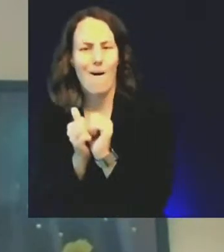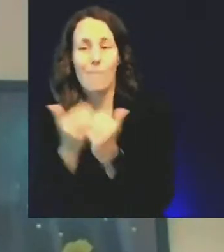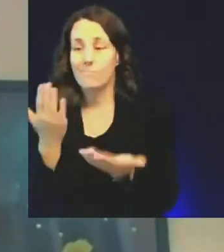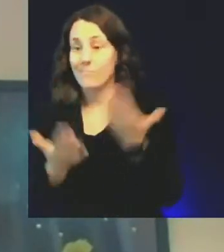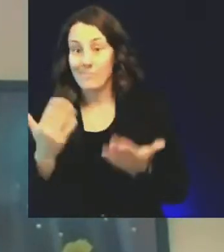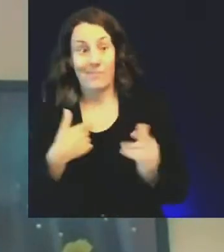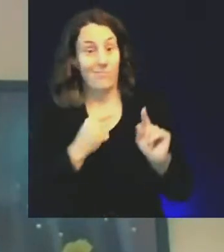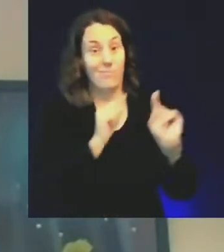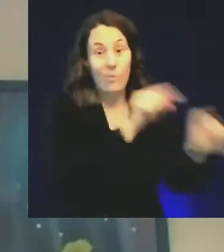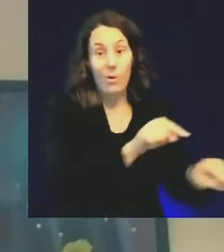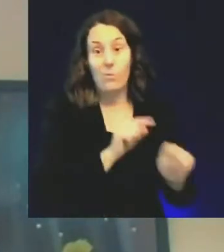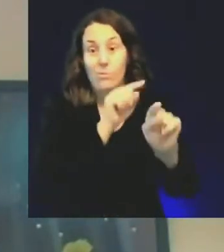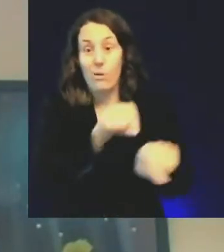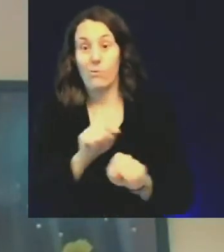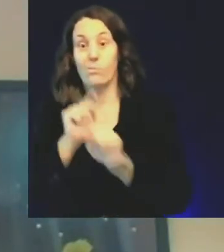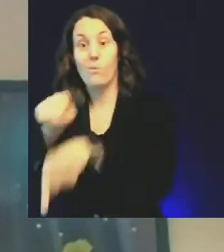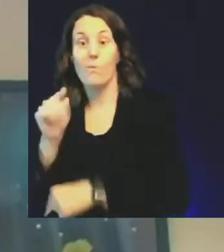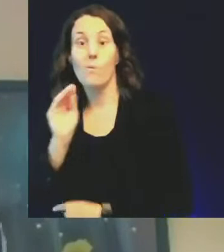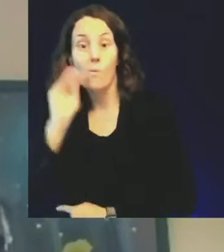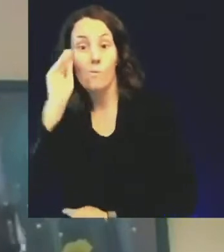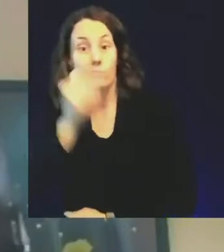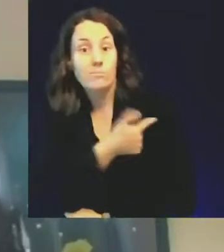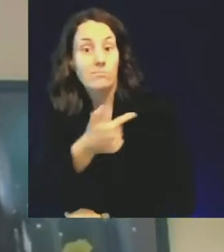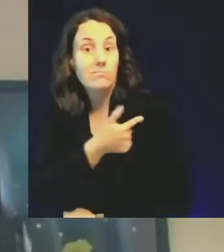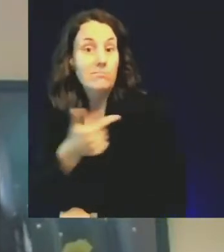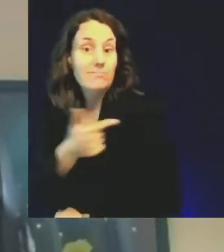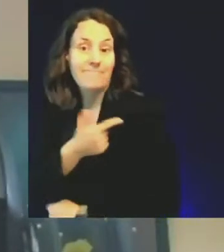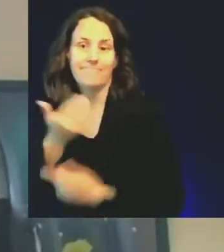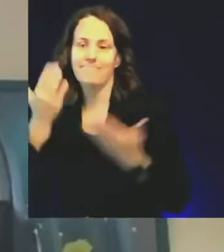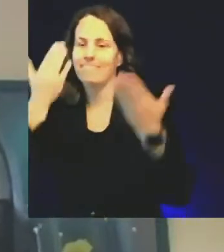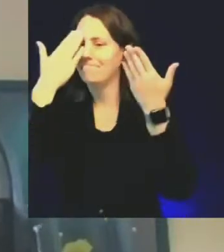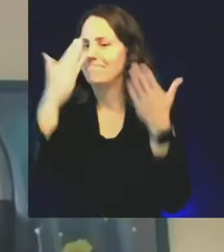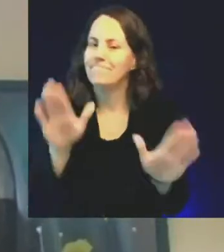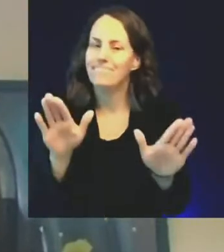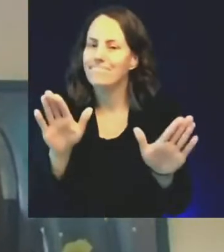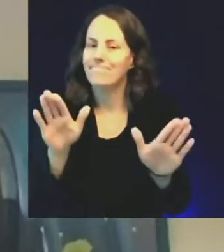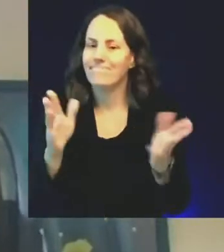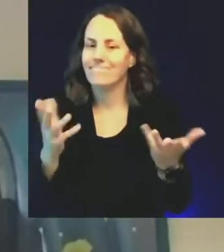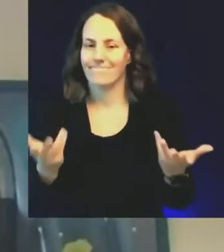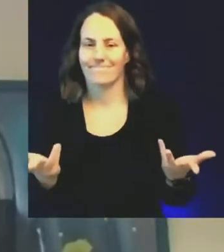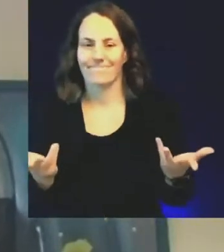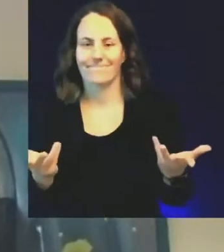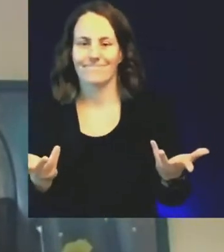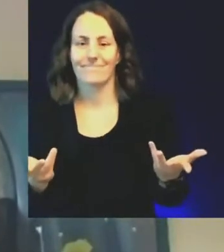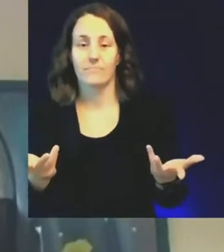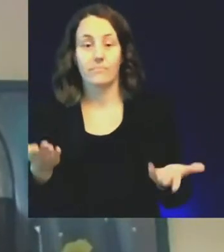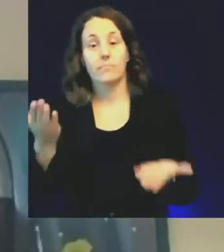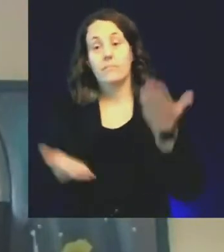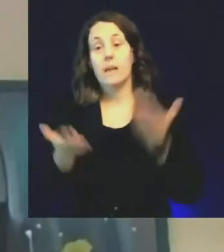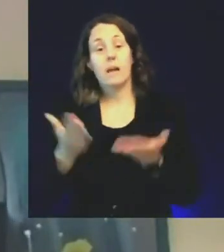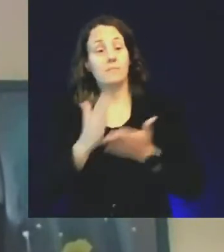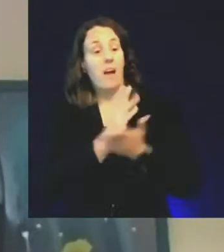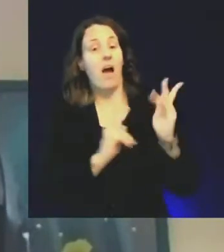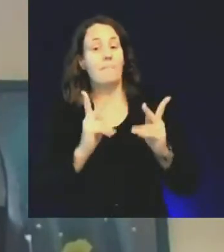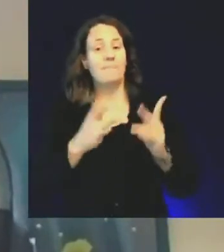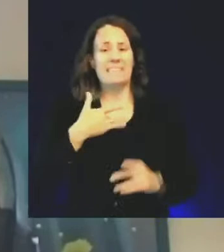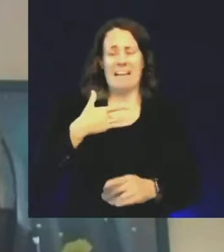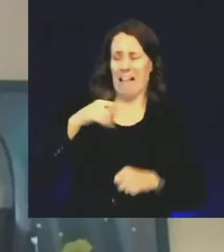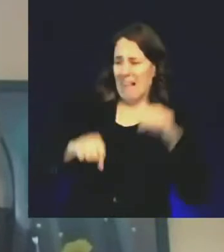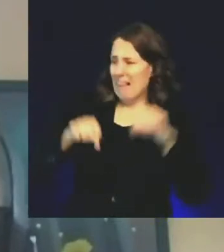they're interested in vaccine and actually having vaccinators there available to give vaccine in a door to